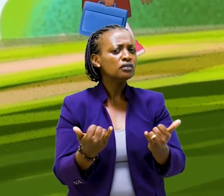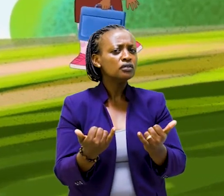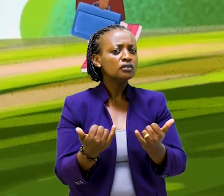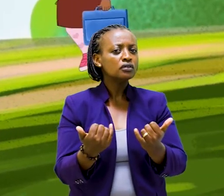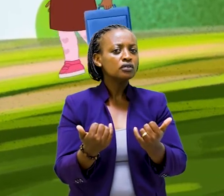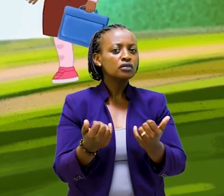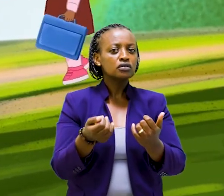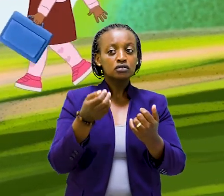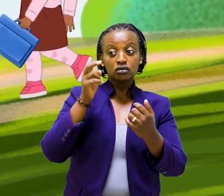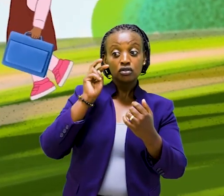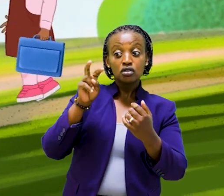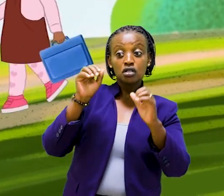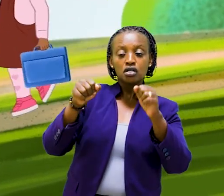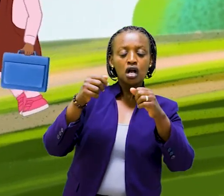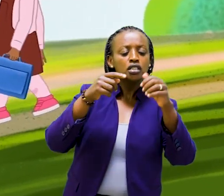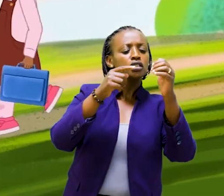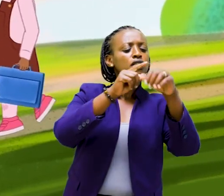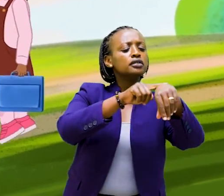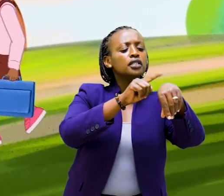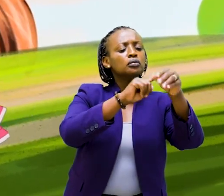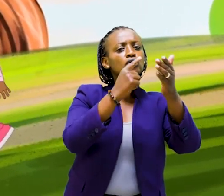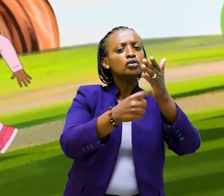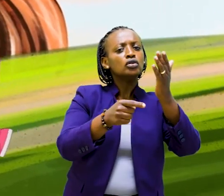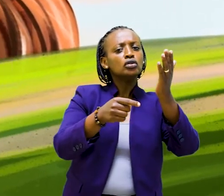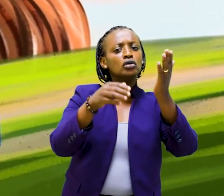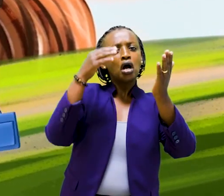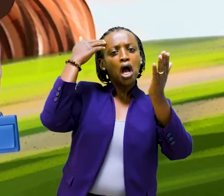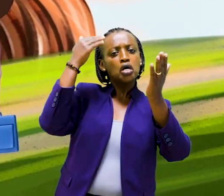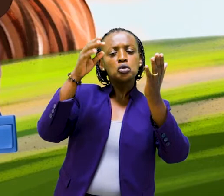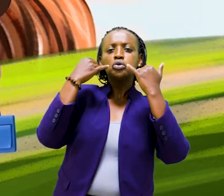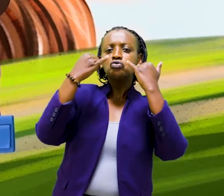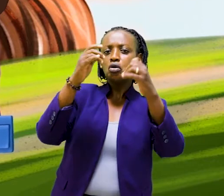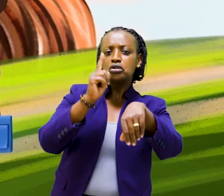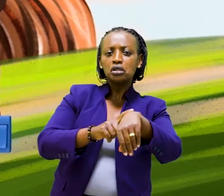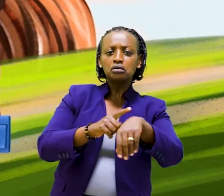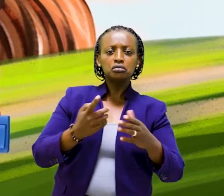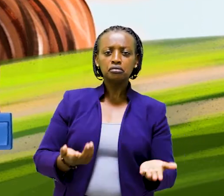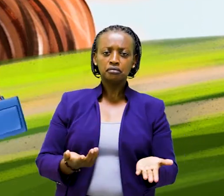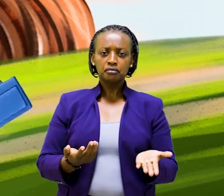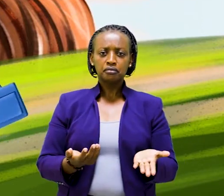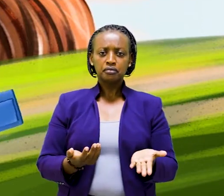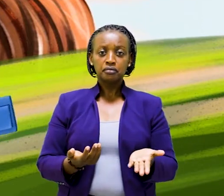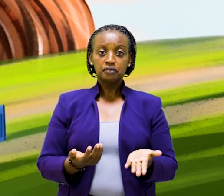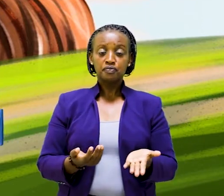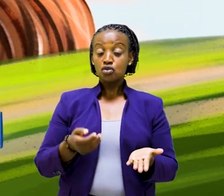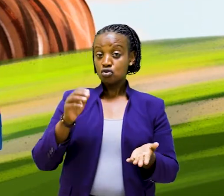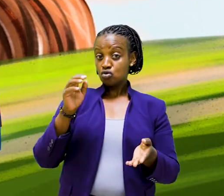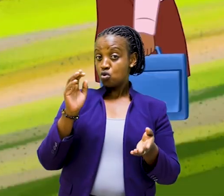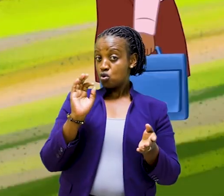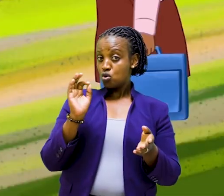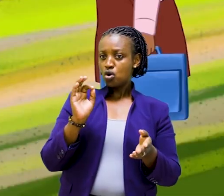Miss Clark? Look at me. Can you tell the time? I don't know how to tell time. Would you please tell